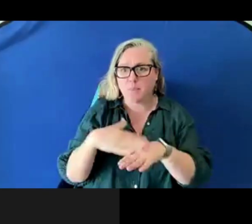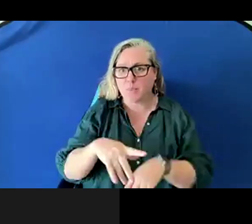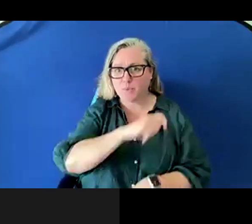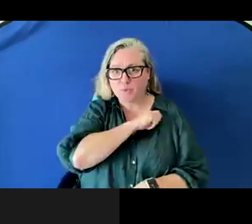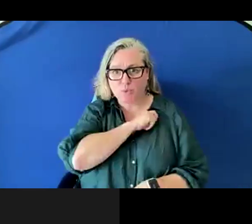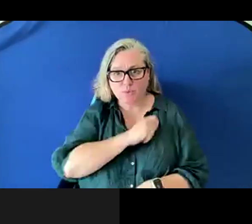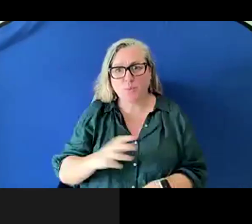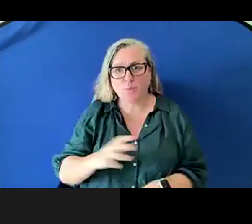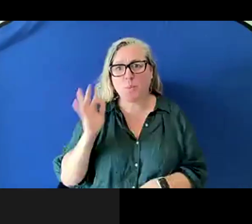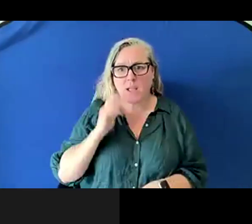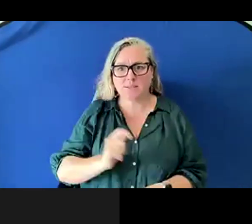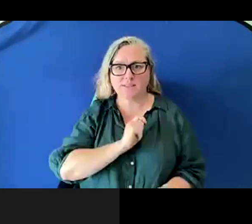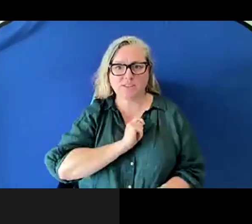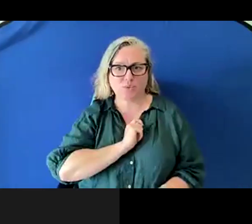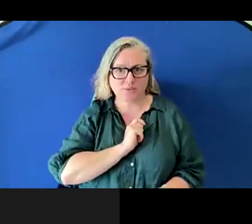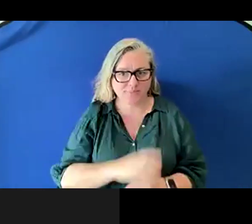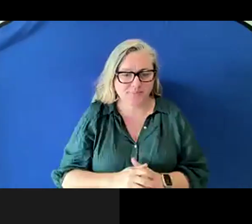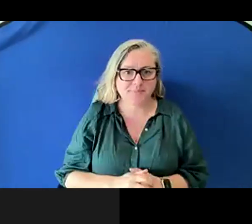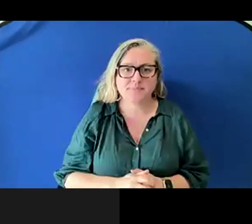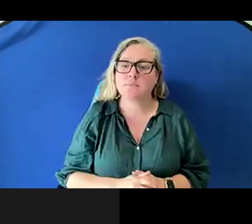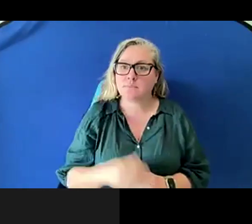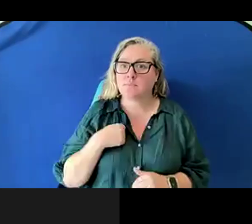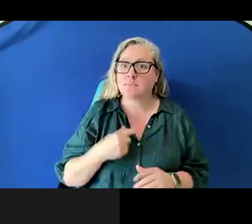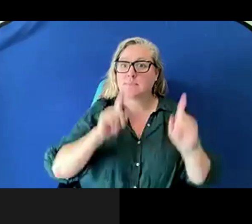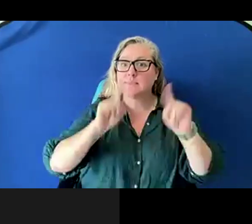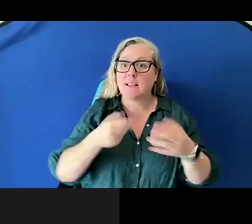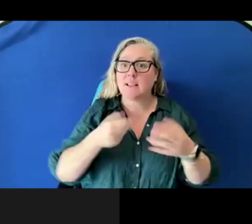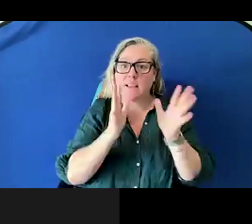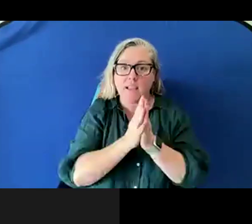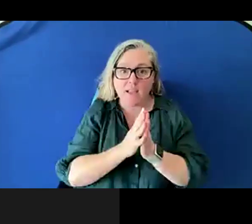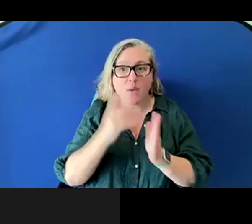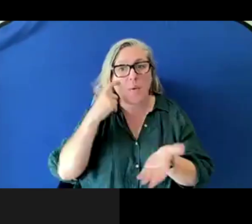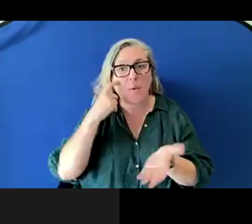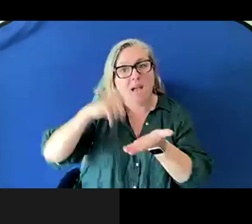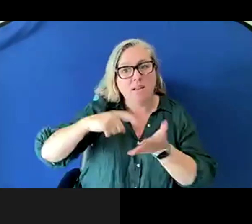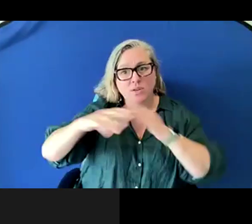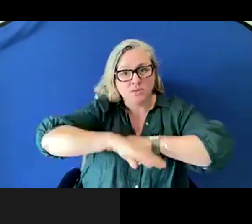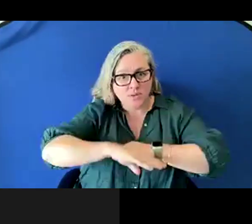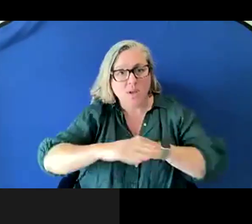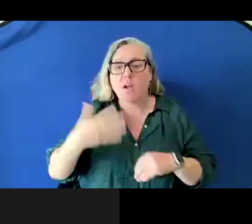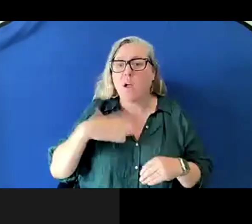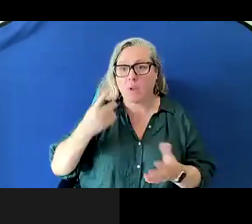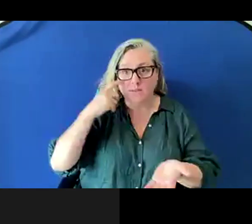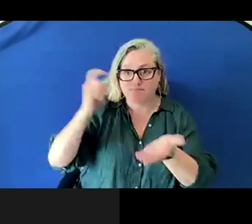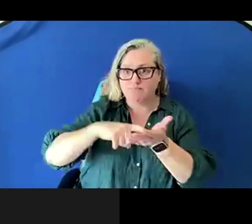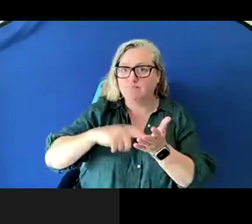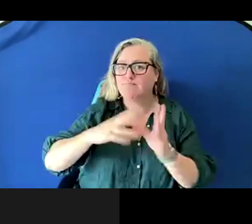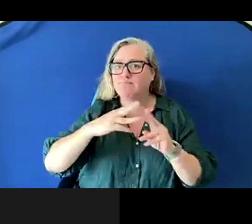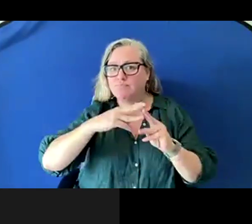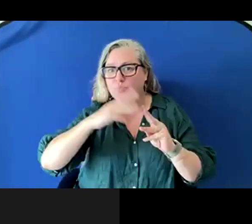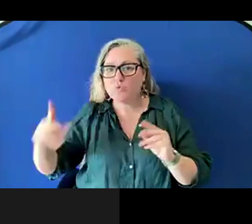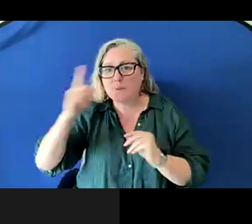I'd like to open the session today by providing an acknowledgement of country. I'd like to acknowledge the Wurundjeri people of the Kulin